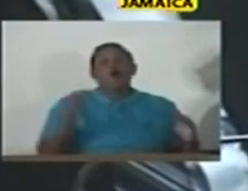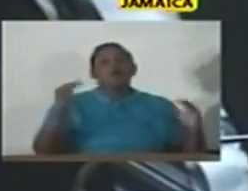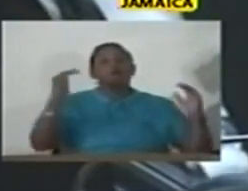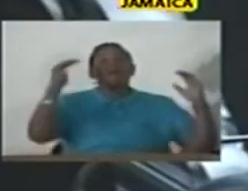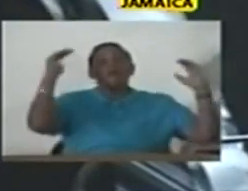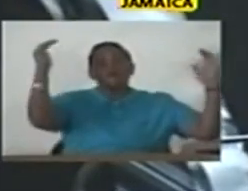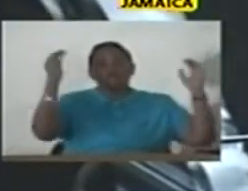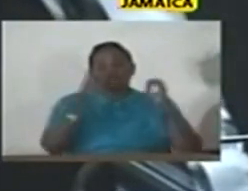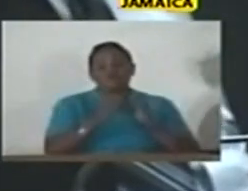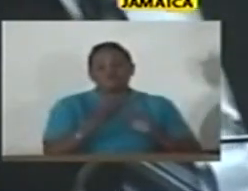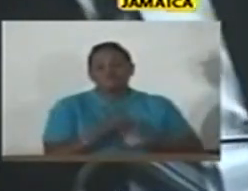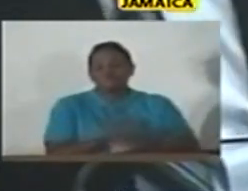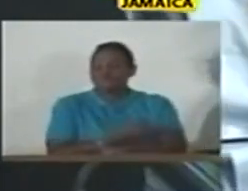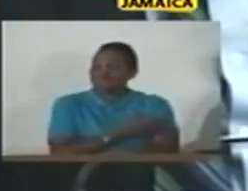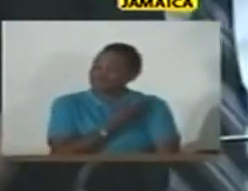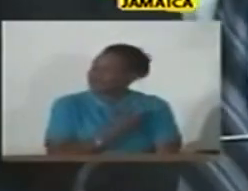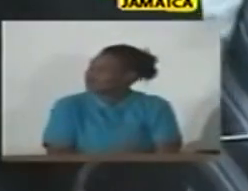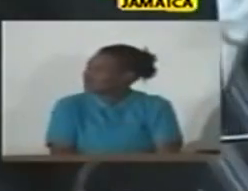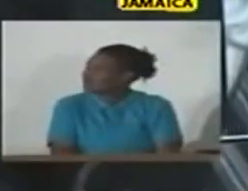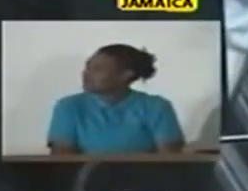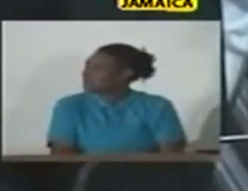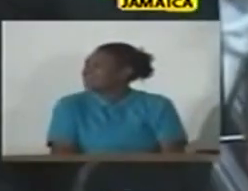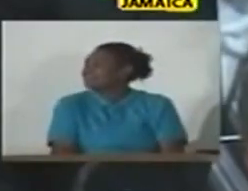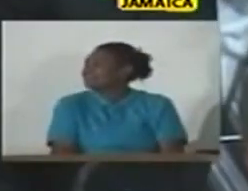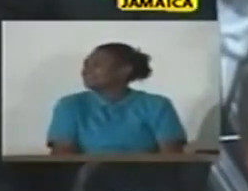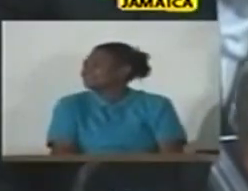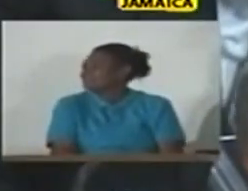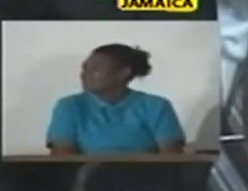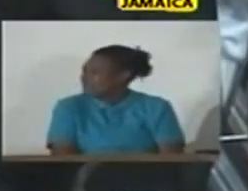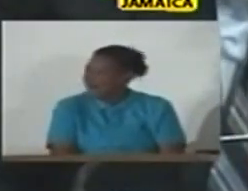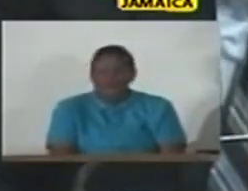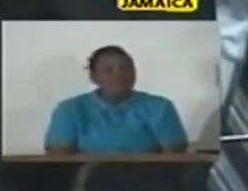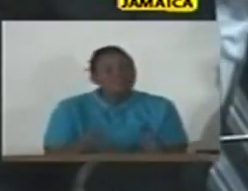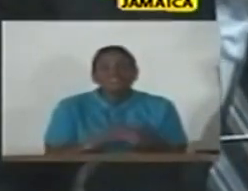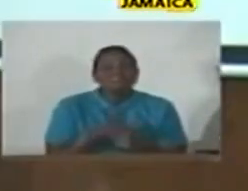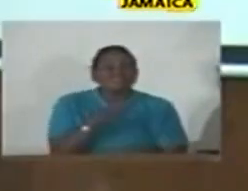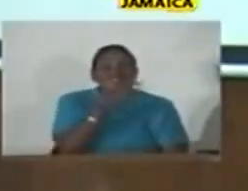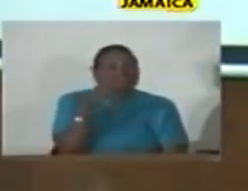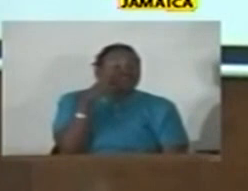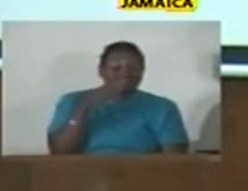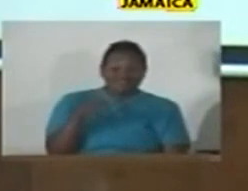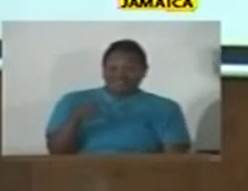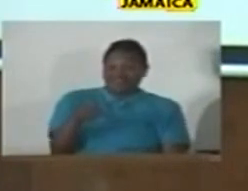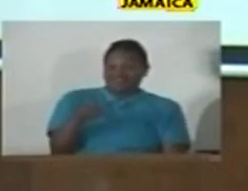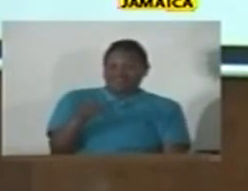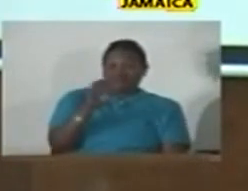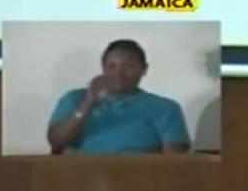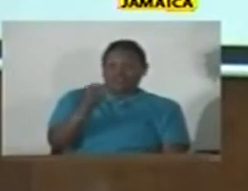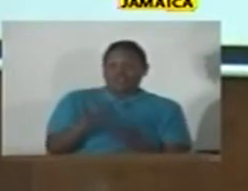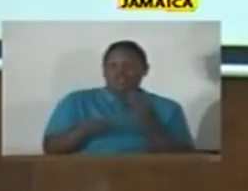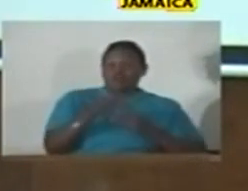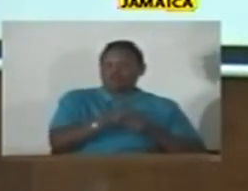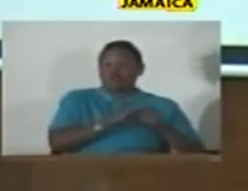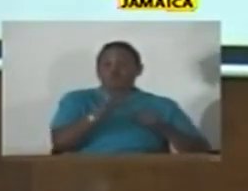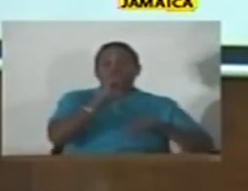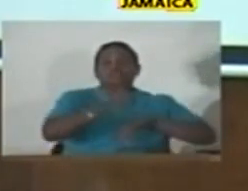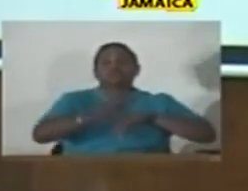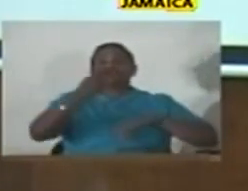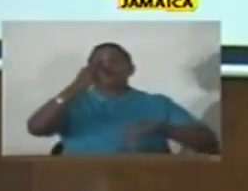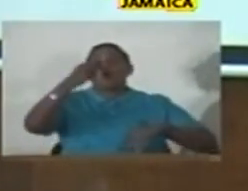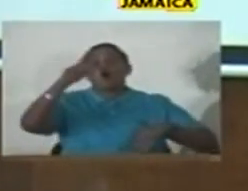up. Mr. Speaker, the first agroeconomic zone will be established at Holland in St. Elizabeth.